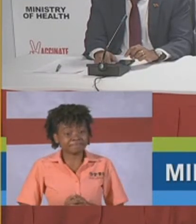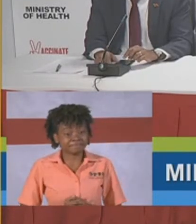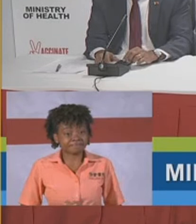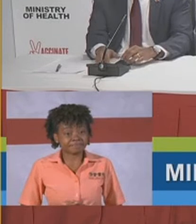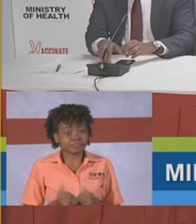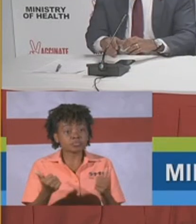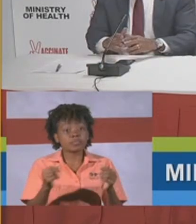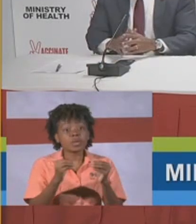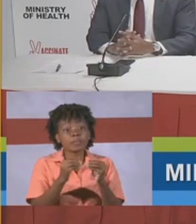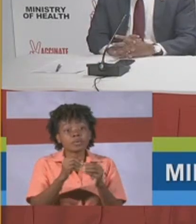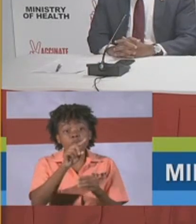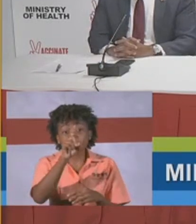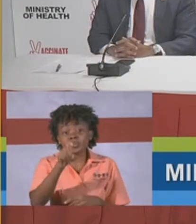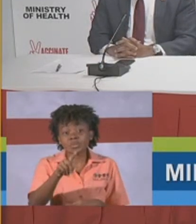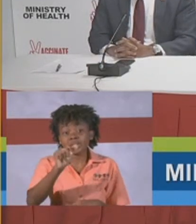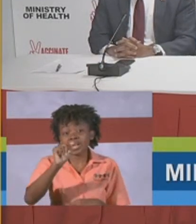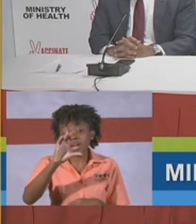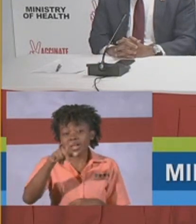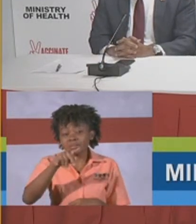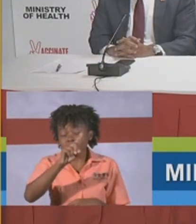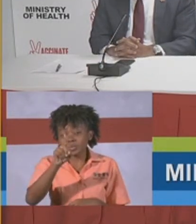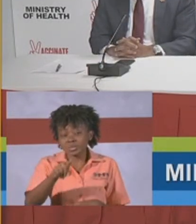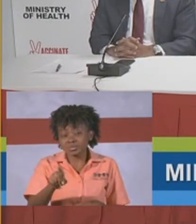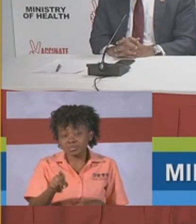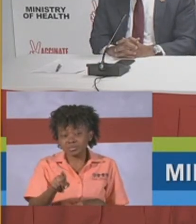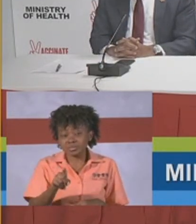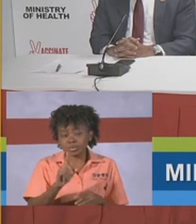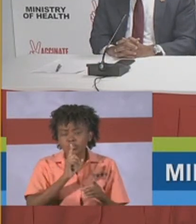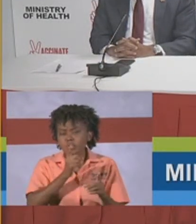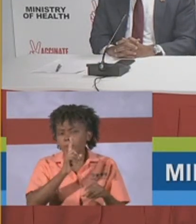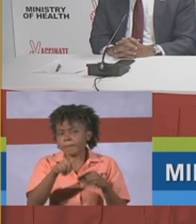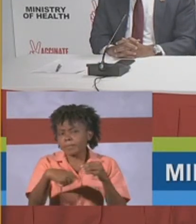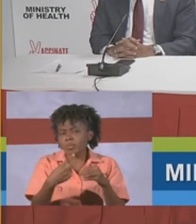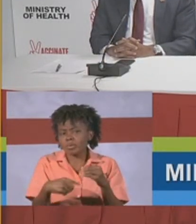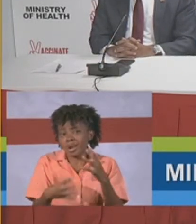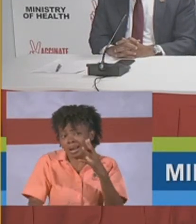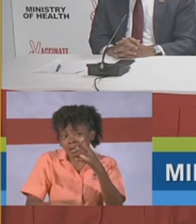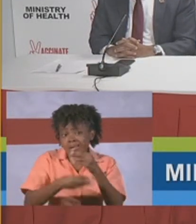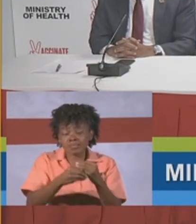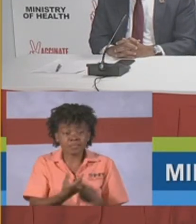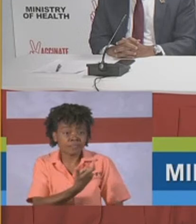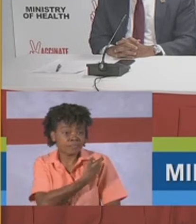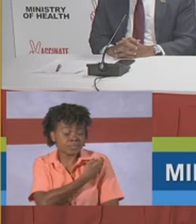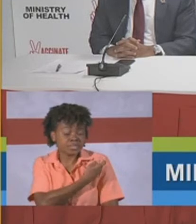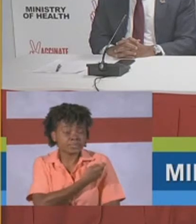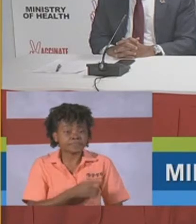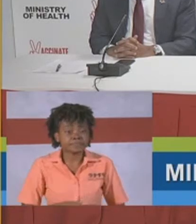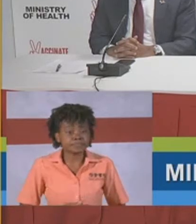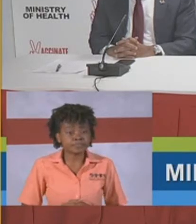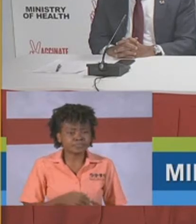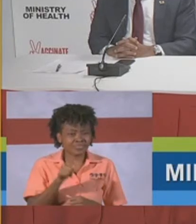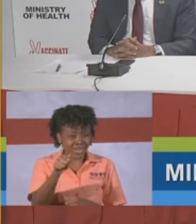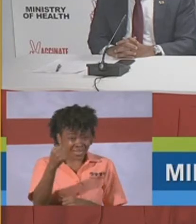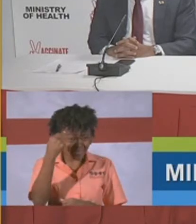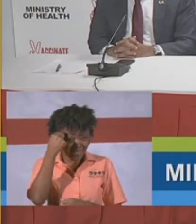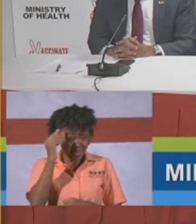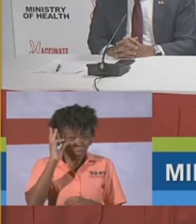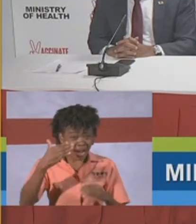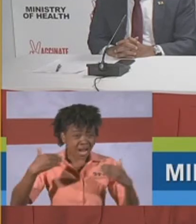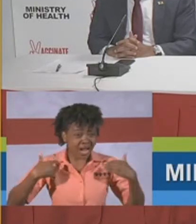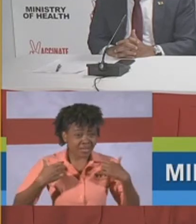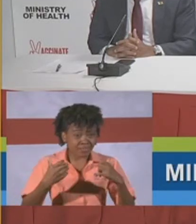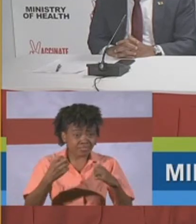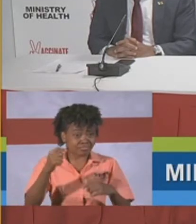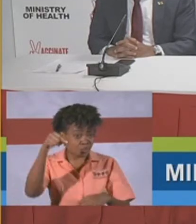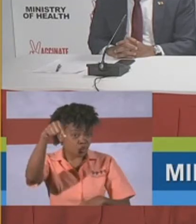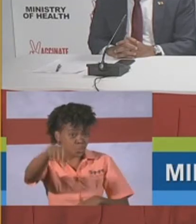Hi, yes. Regarding the booster program, do you expect a drop in the booster program for the next coming days that Pfizer may